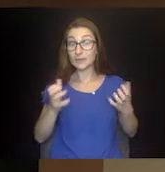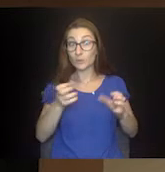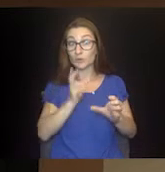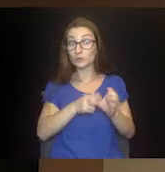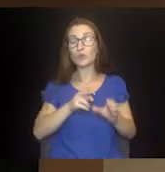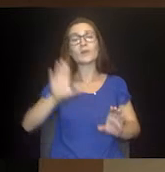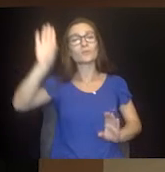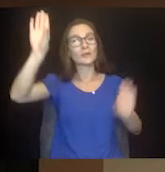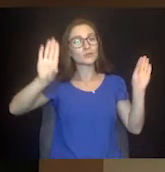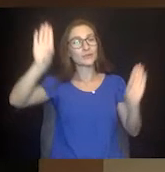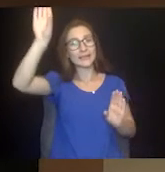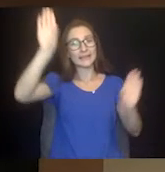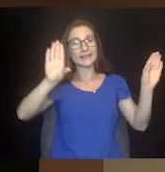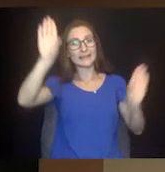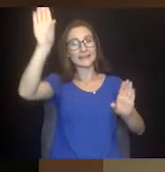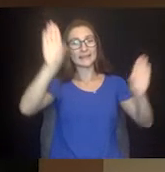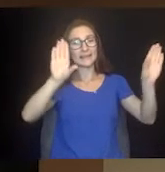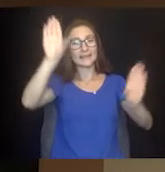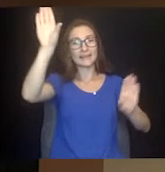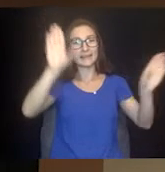disability, raise your hand.